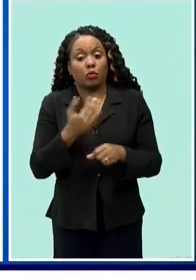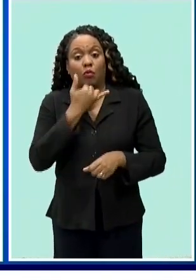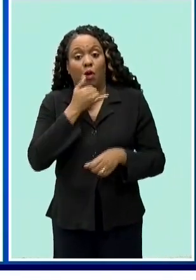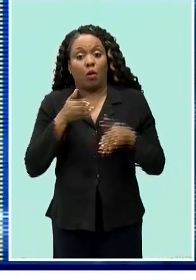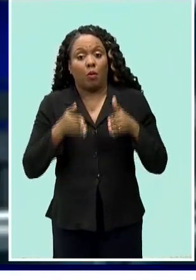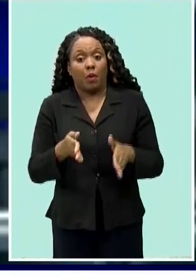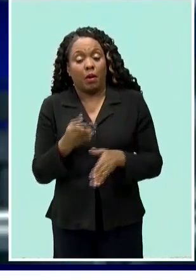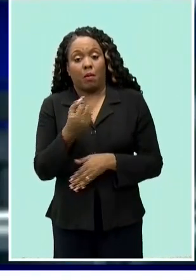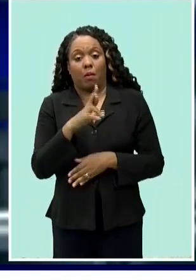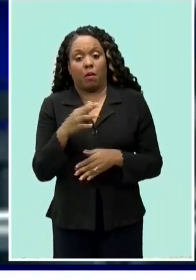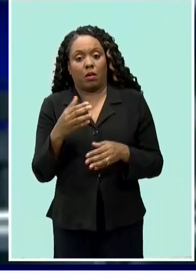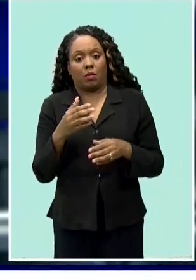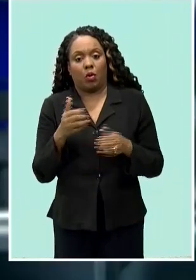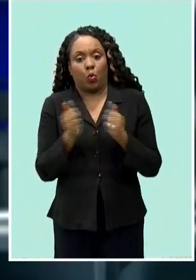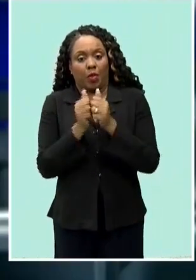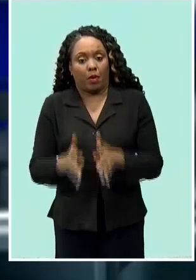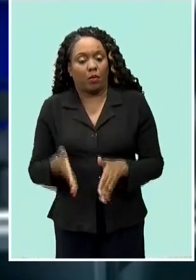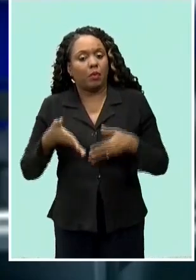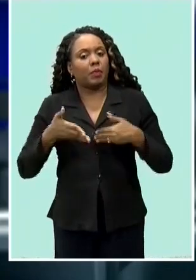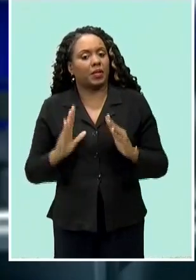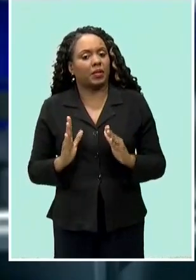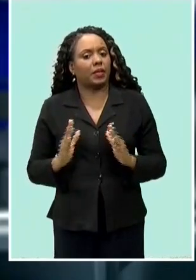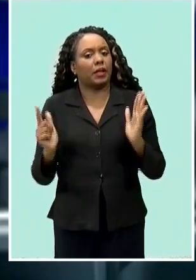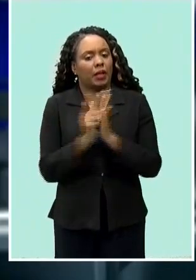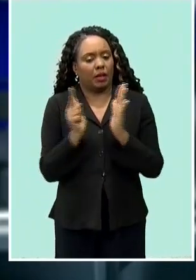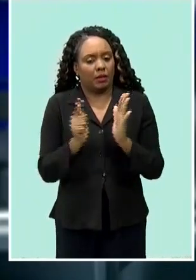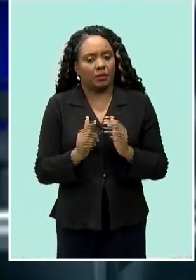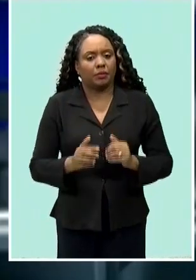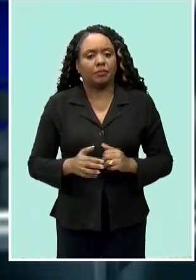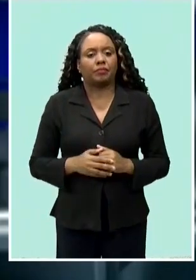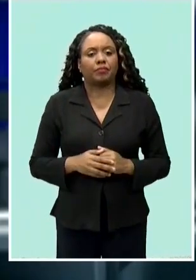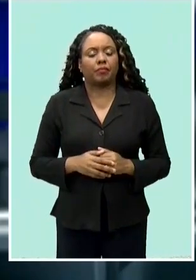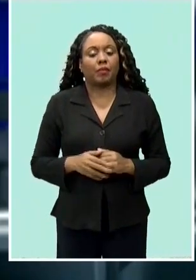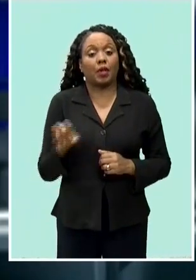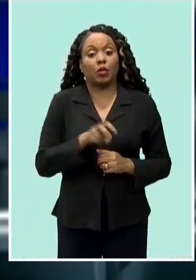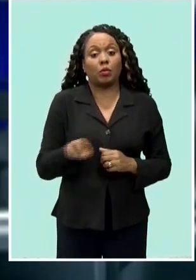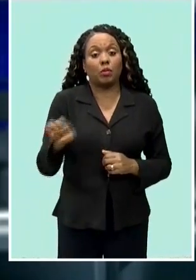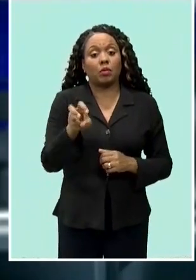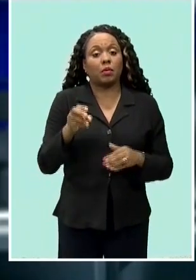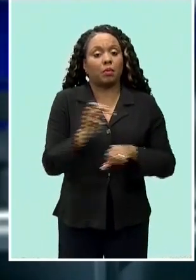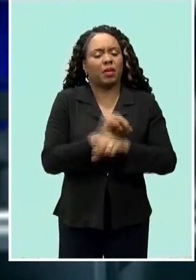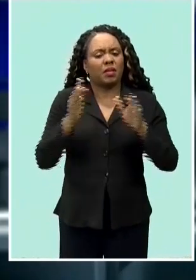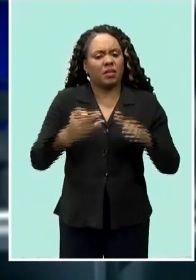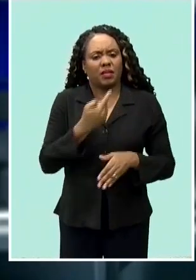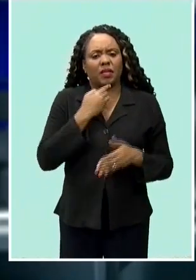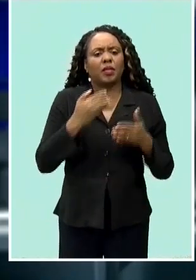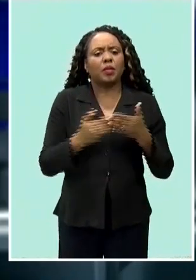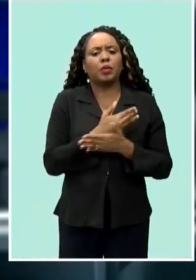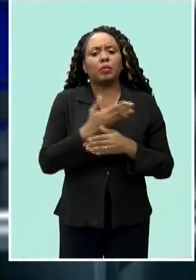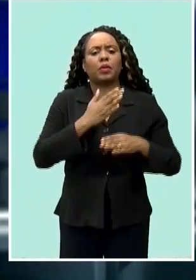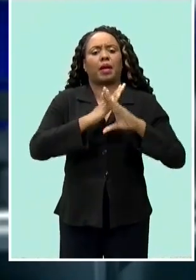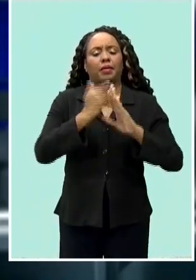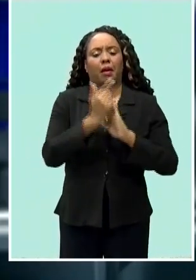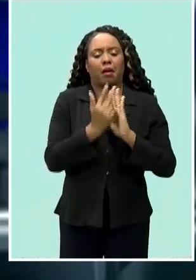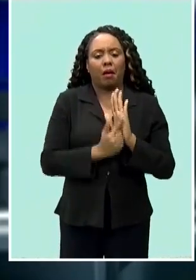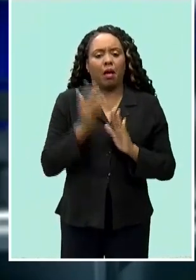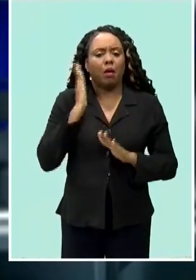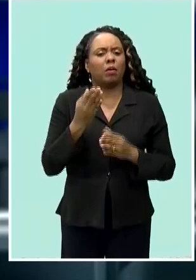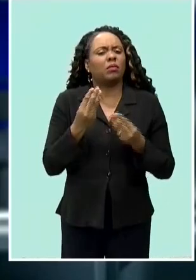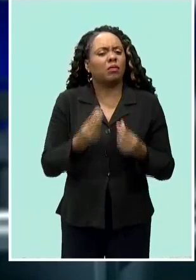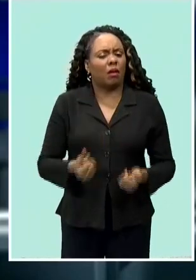circumstances. Well, Tourism Minister Kerry Simmons is predicting that the new data protection laws will go a long way to solving some of the